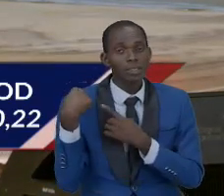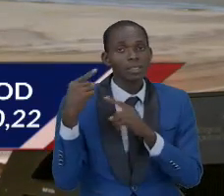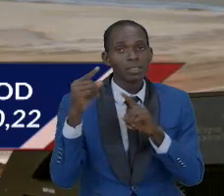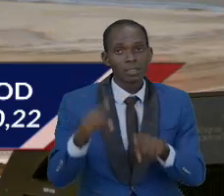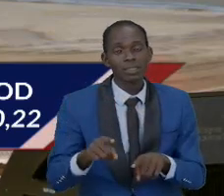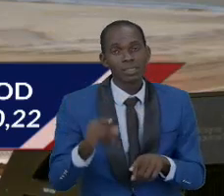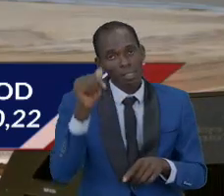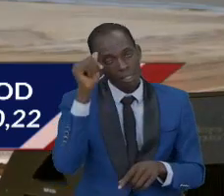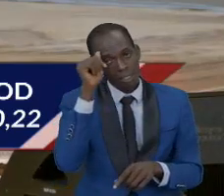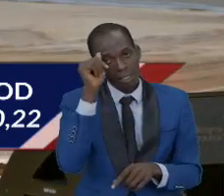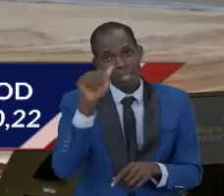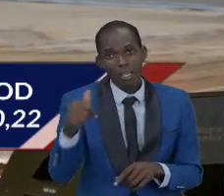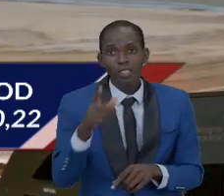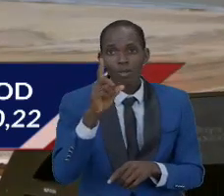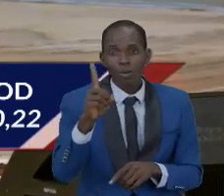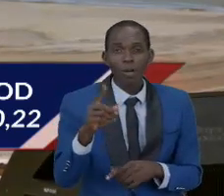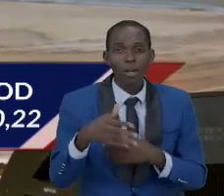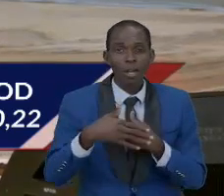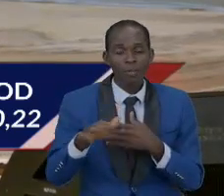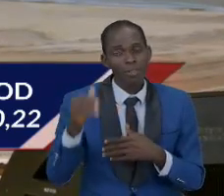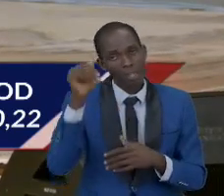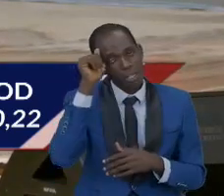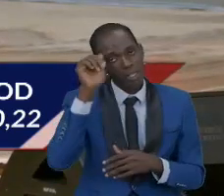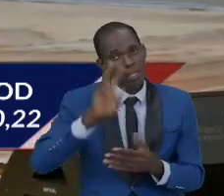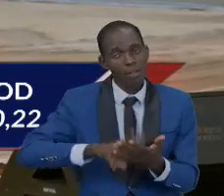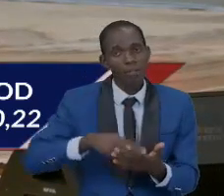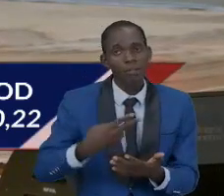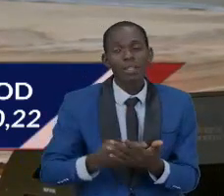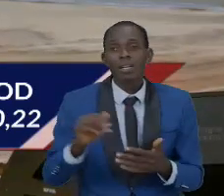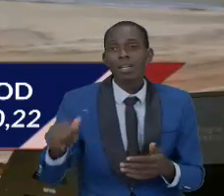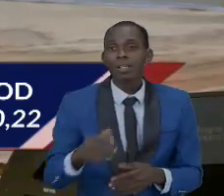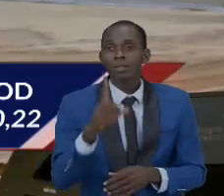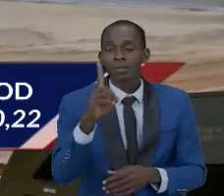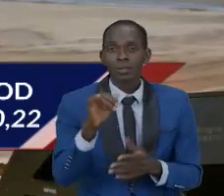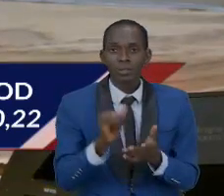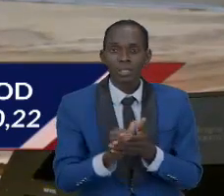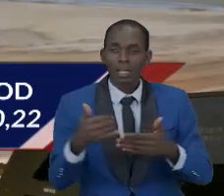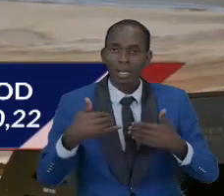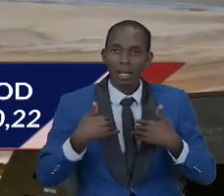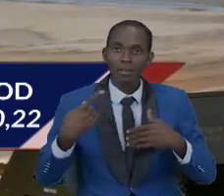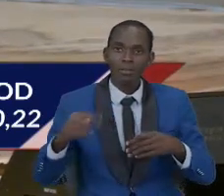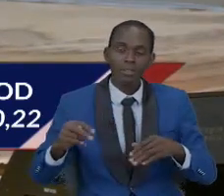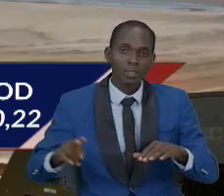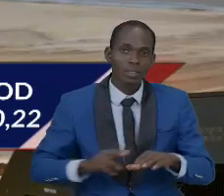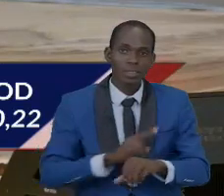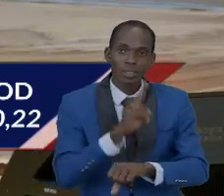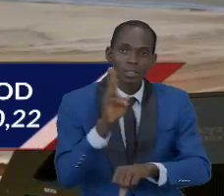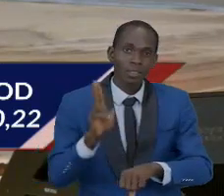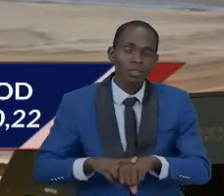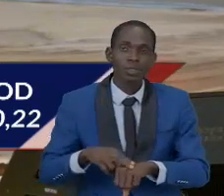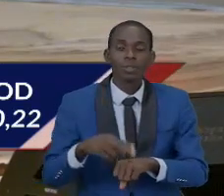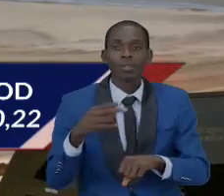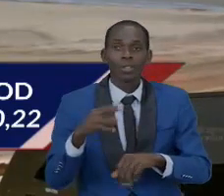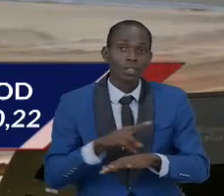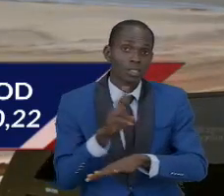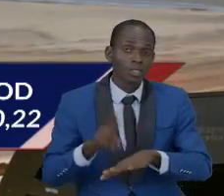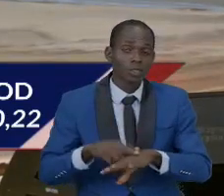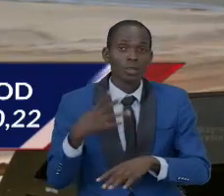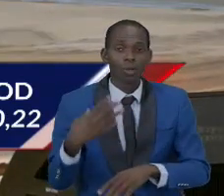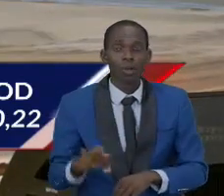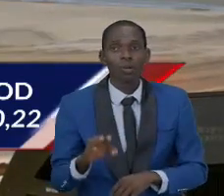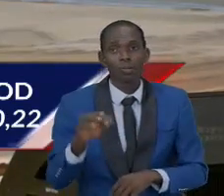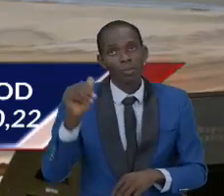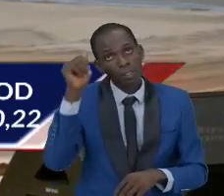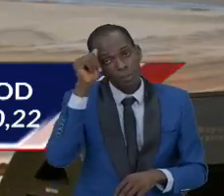anyone after Adam fail anyone that has the nature of Adam the depravity of Adam